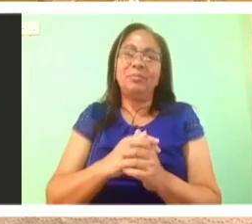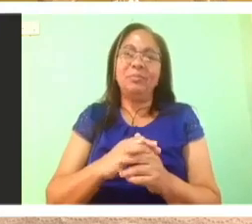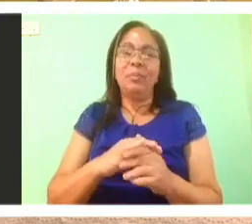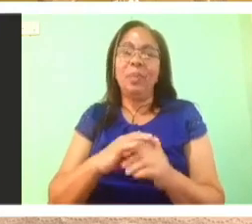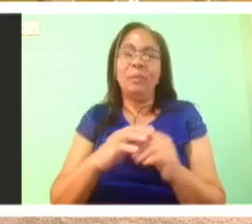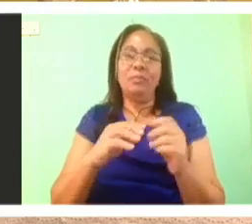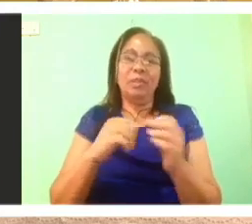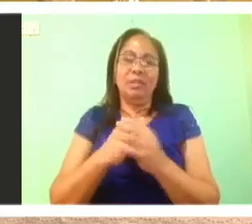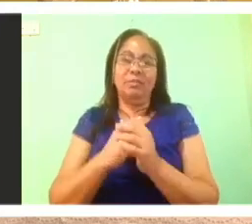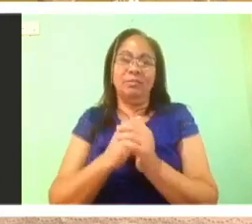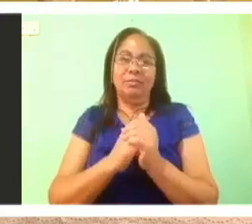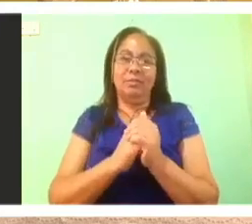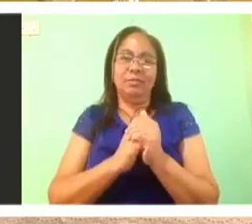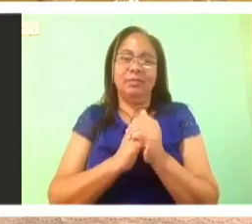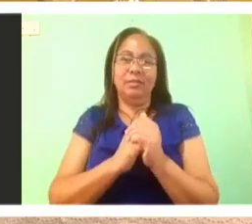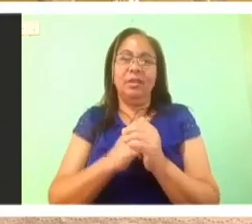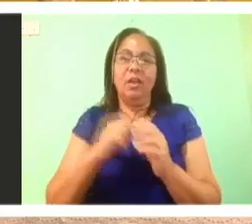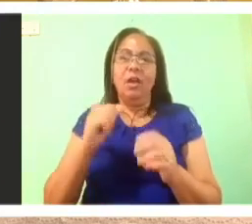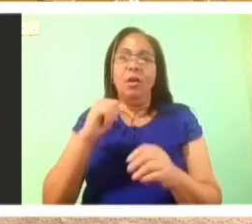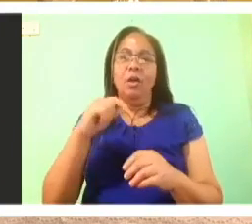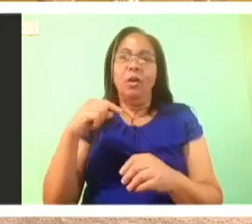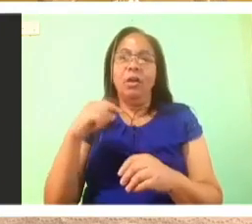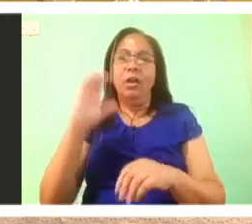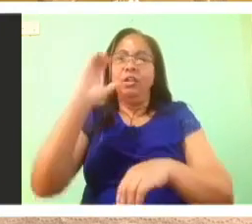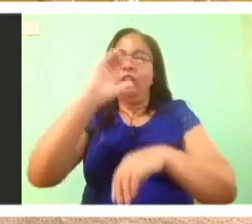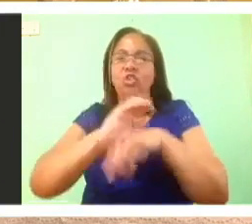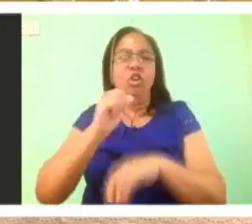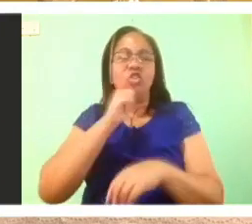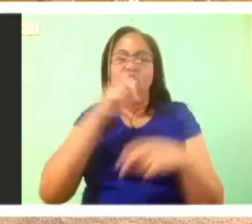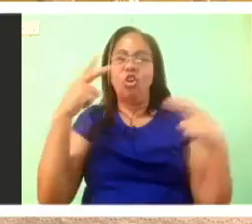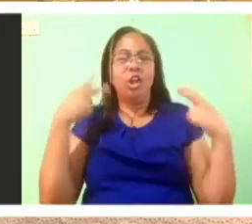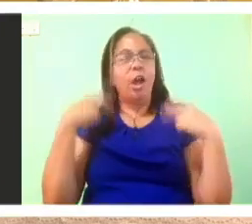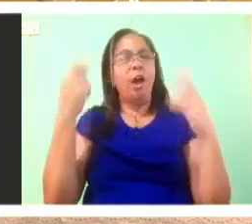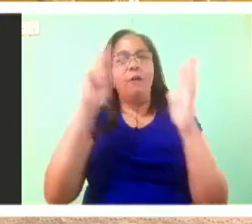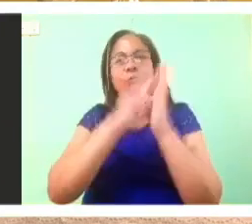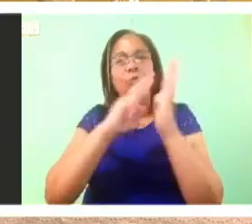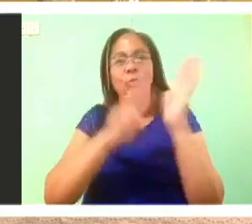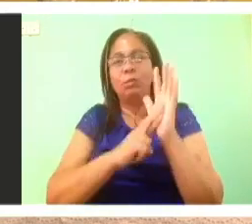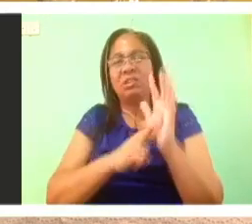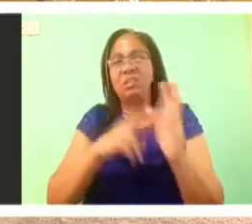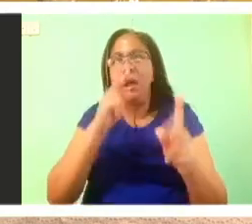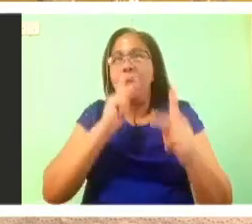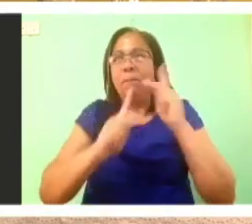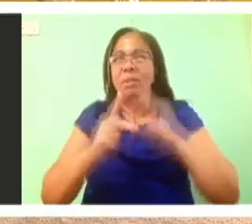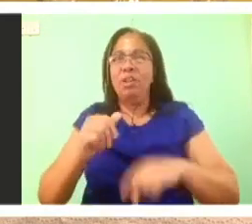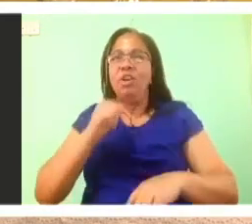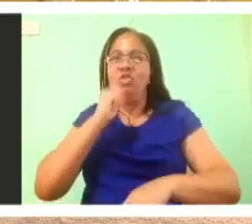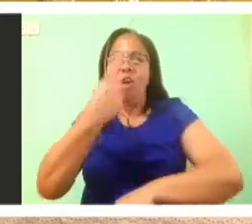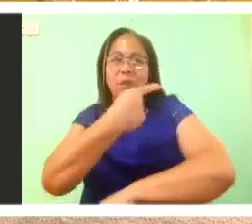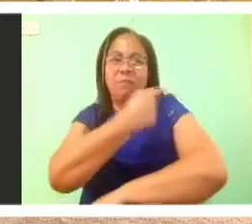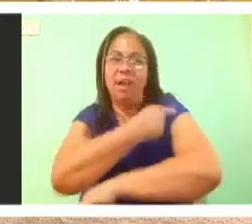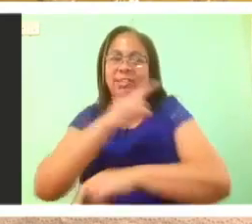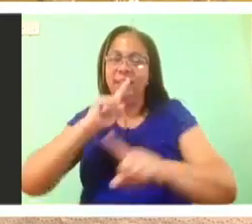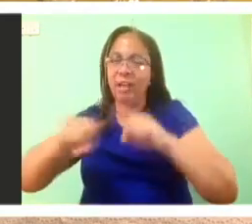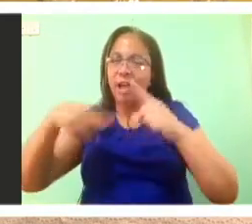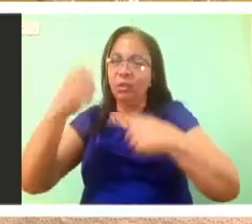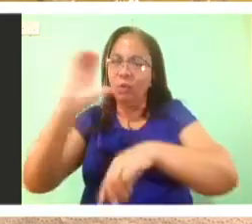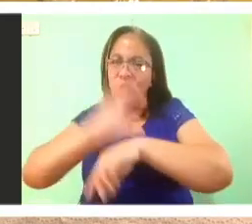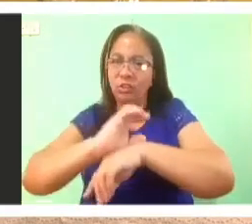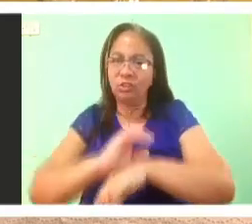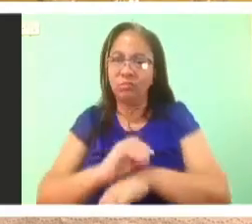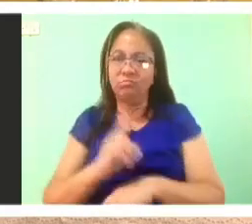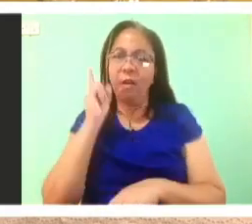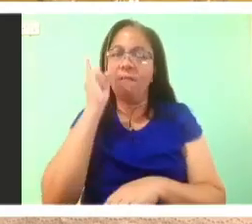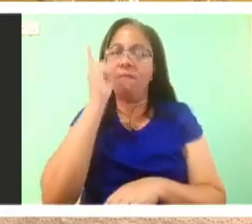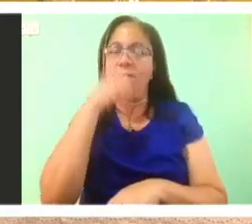that unvaccinated people will be treated differently in our church than anyone else. There's nothing has come from me